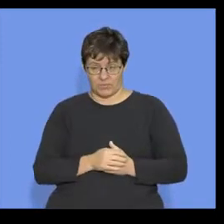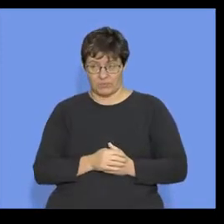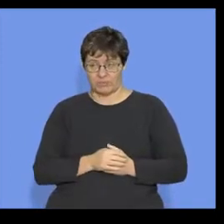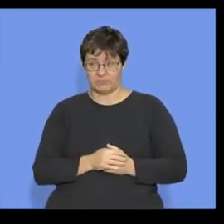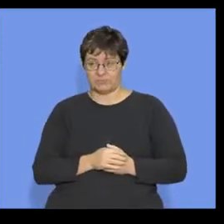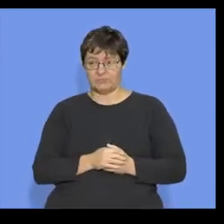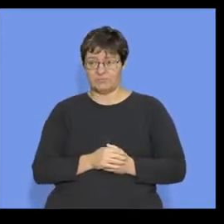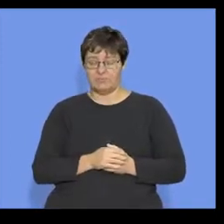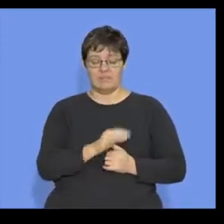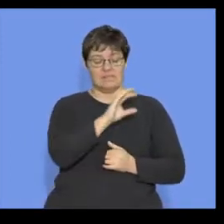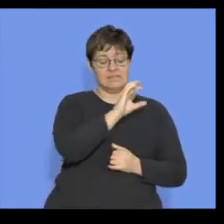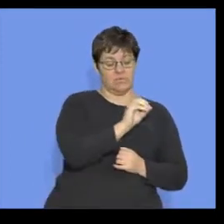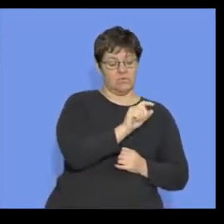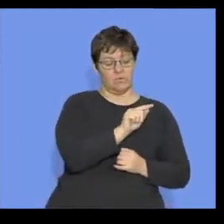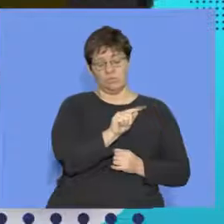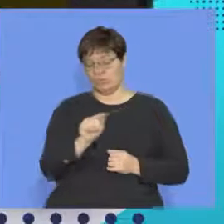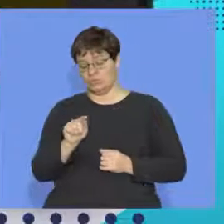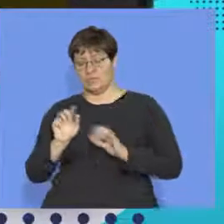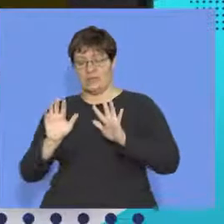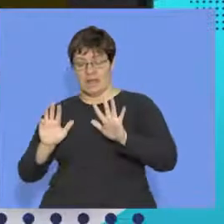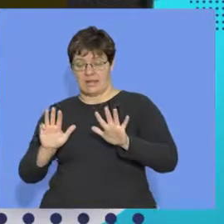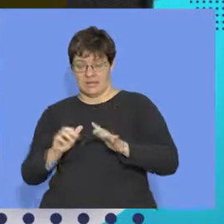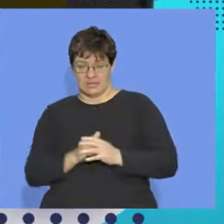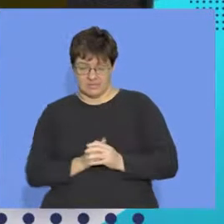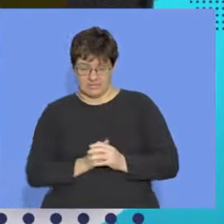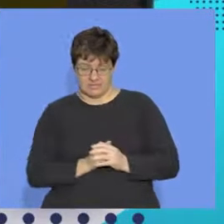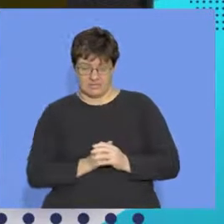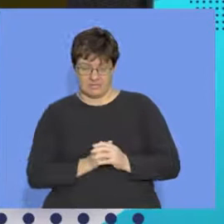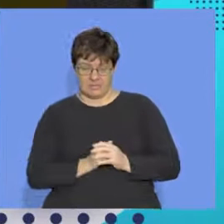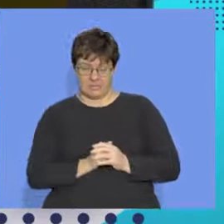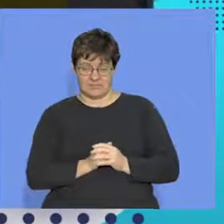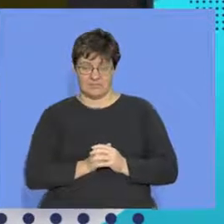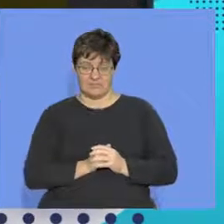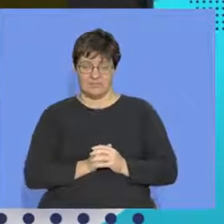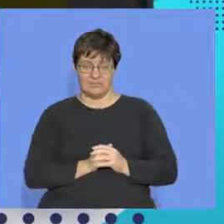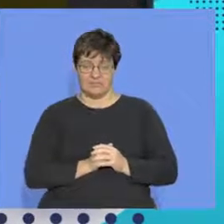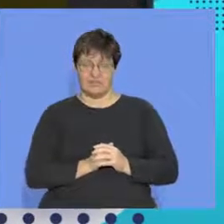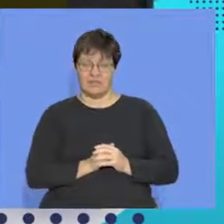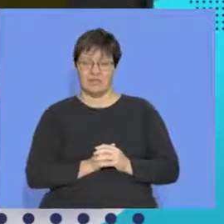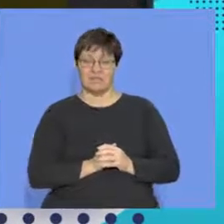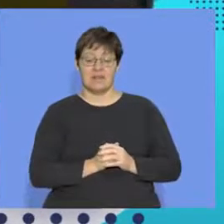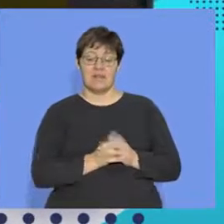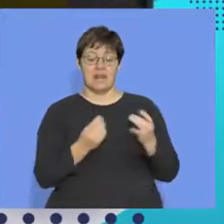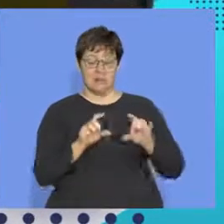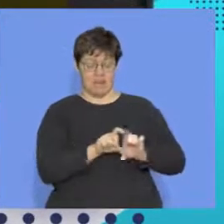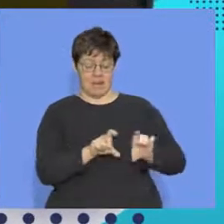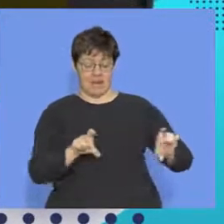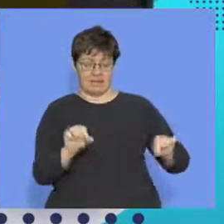Which is 0 to 9, okay? So remember, it's a number plate,